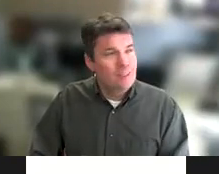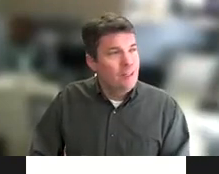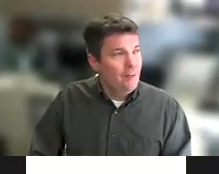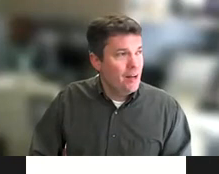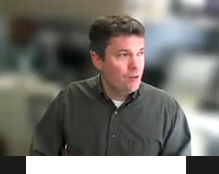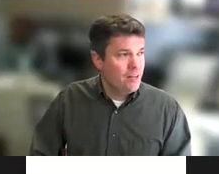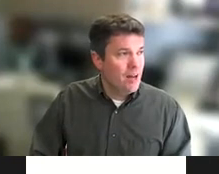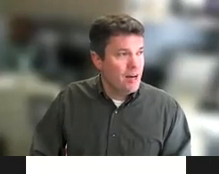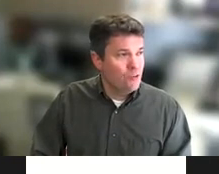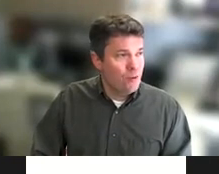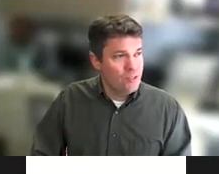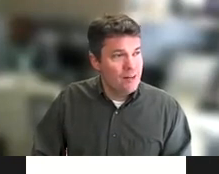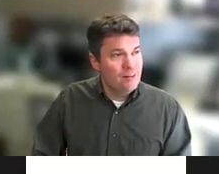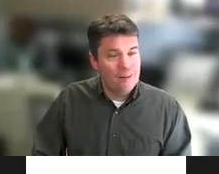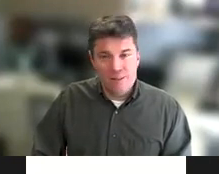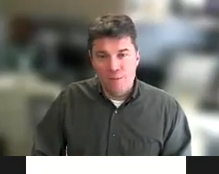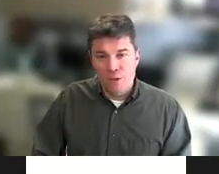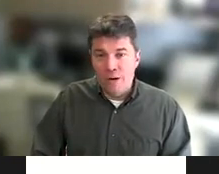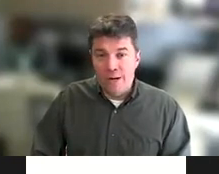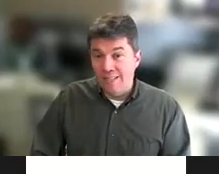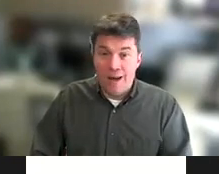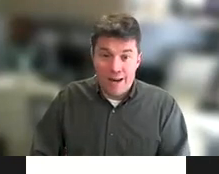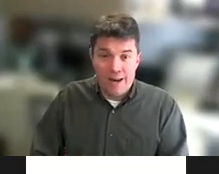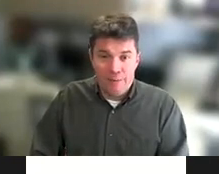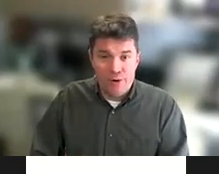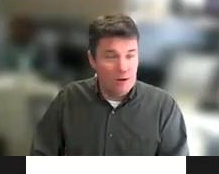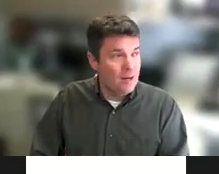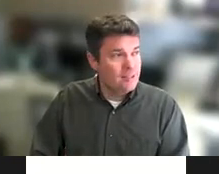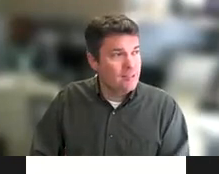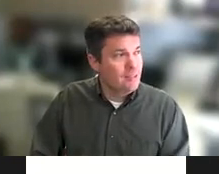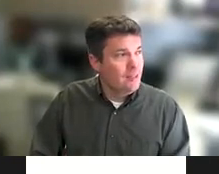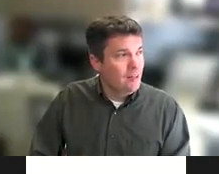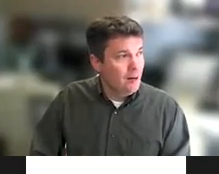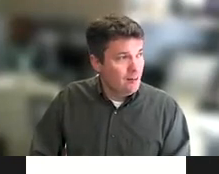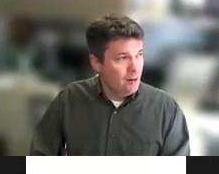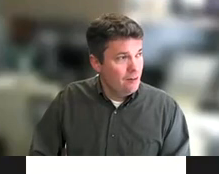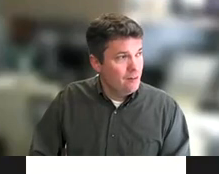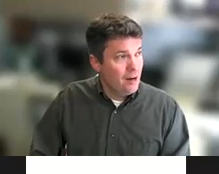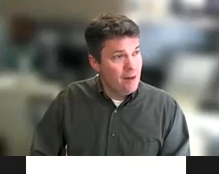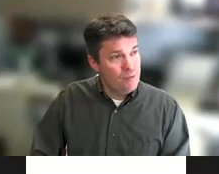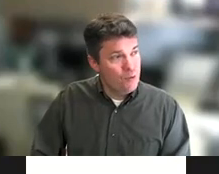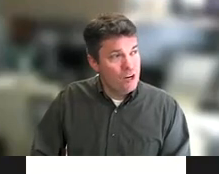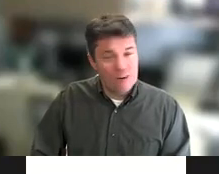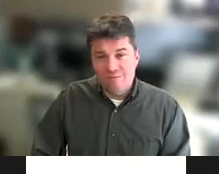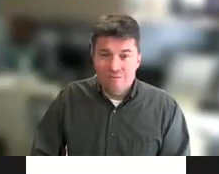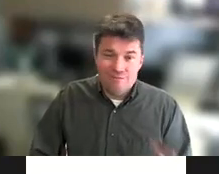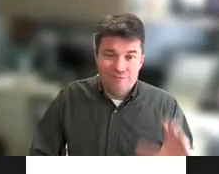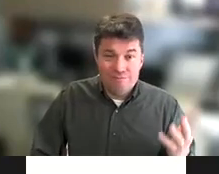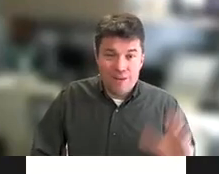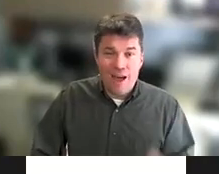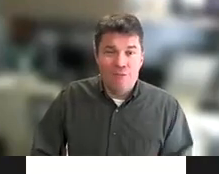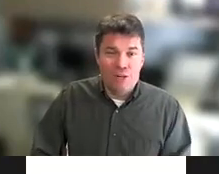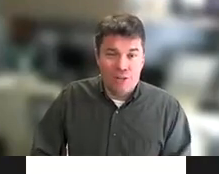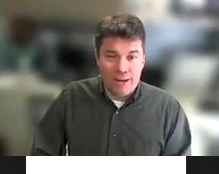those sounds. And that's what these lines represent. The blue one is my type of hearing loss. I have a pretty